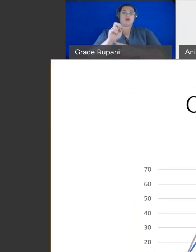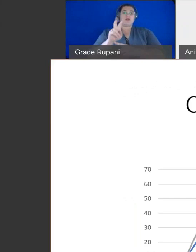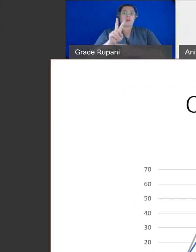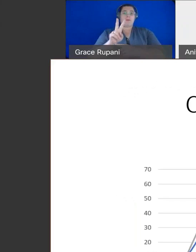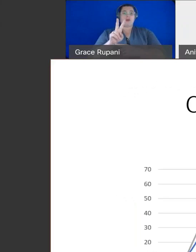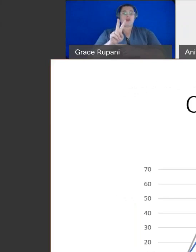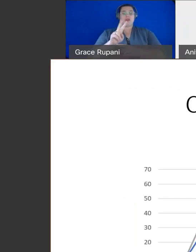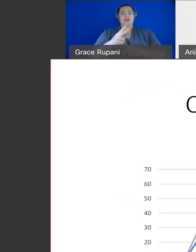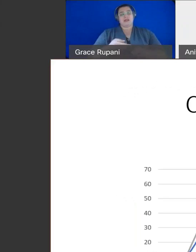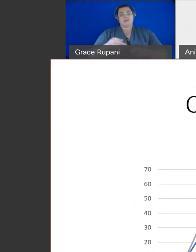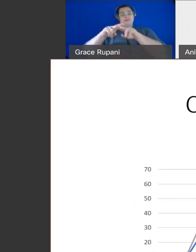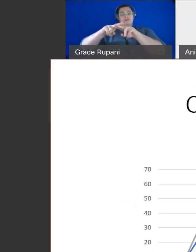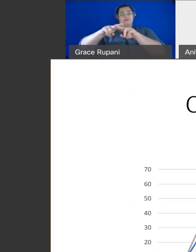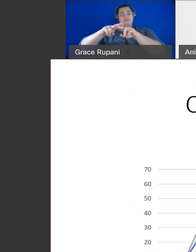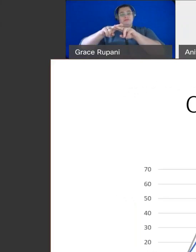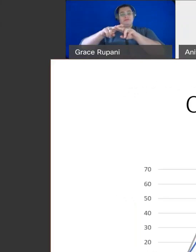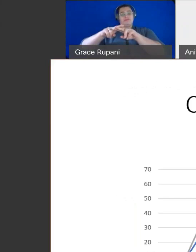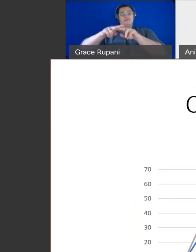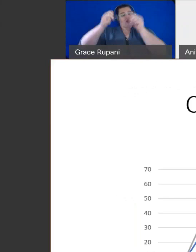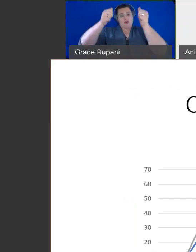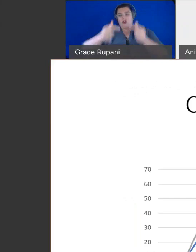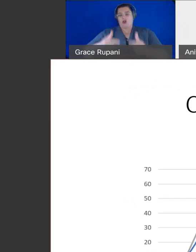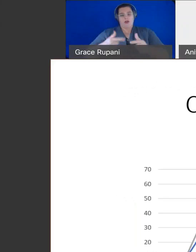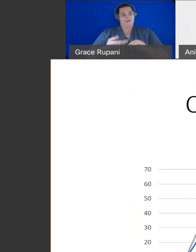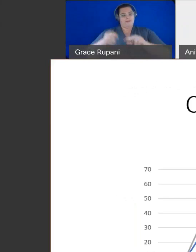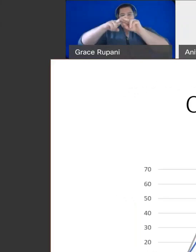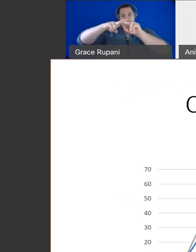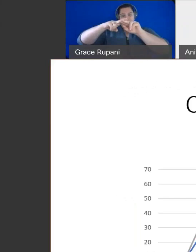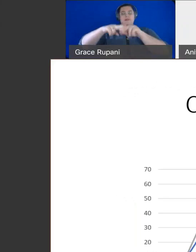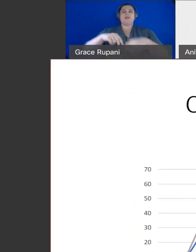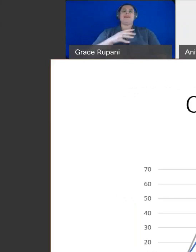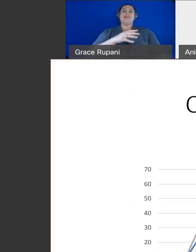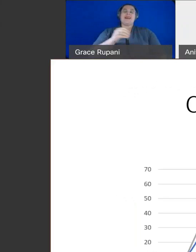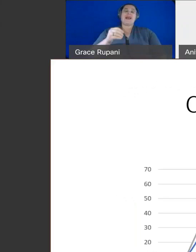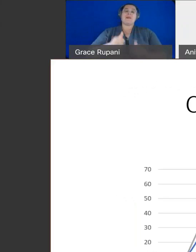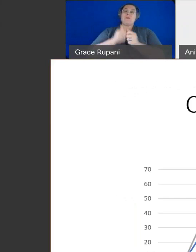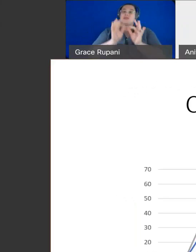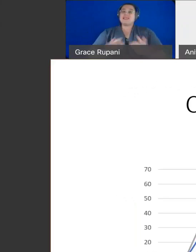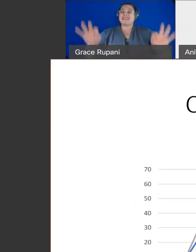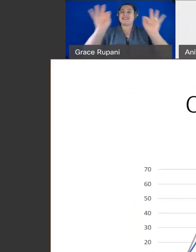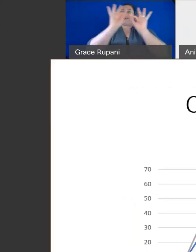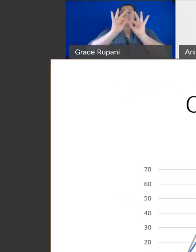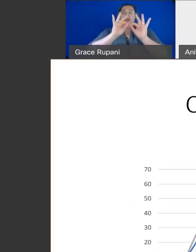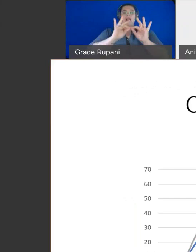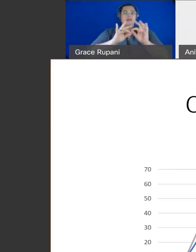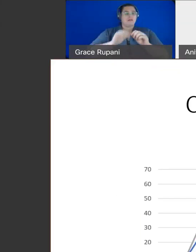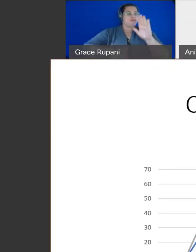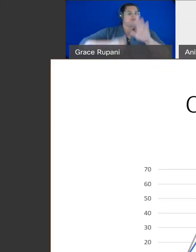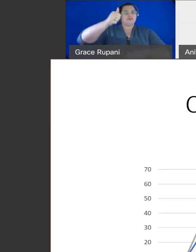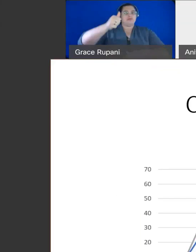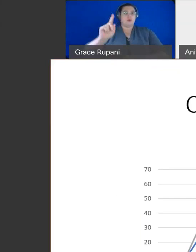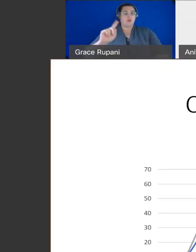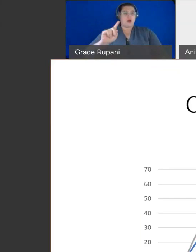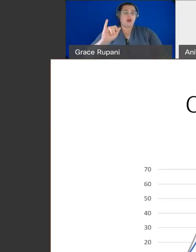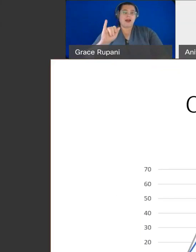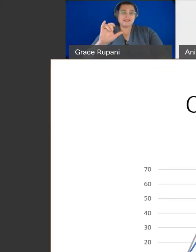Most significantly, this bump up has been in ICFs and then in supported living.